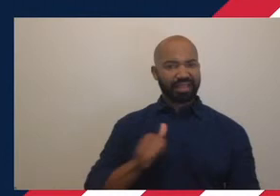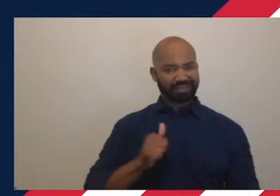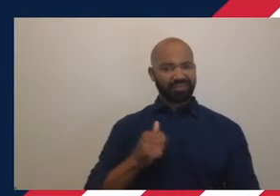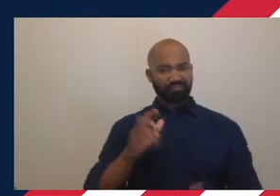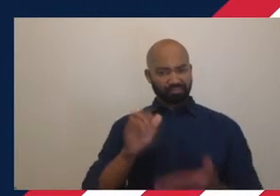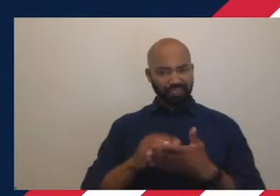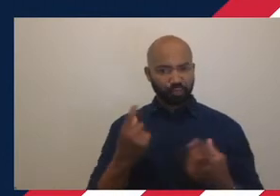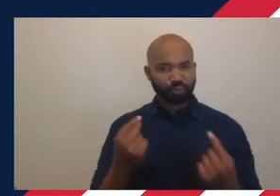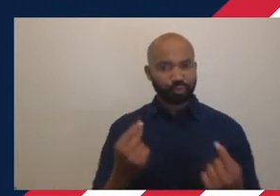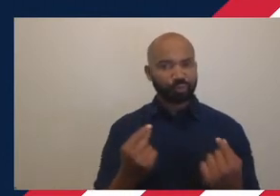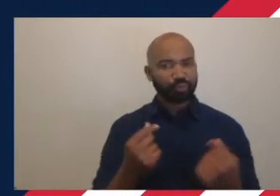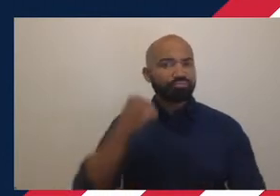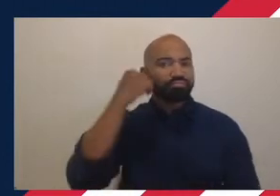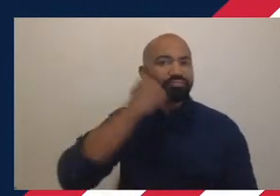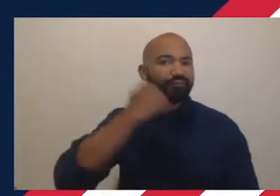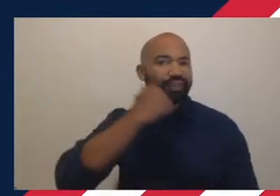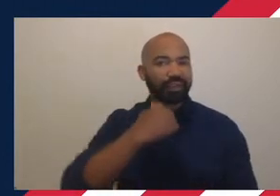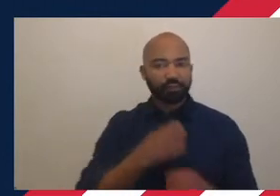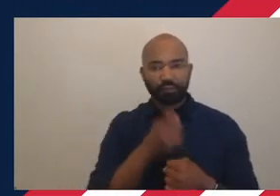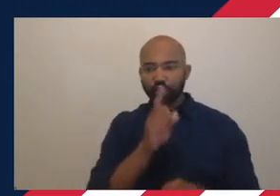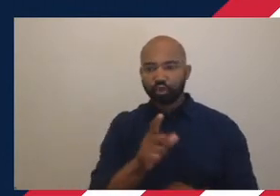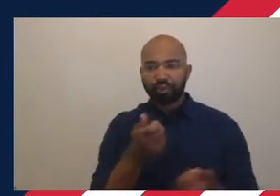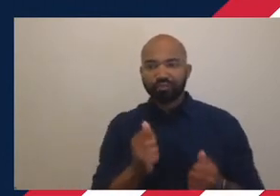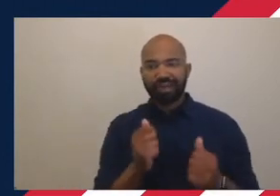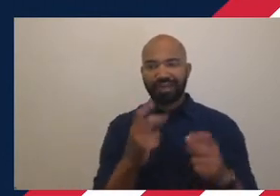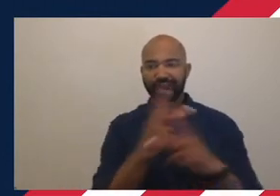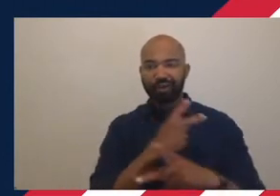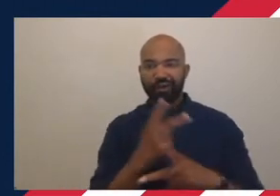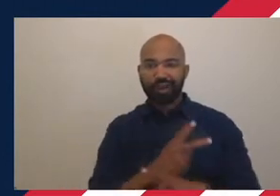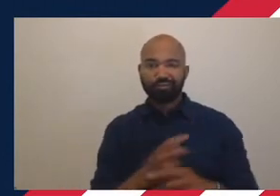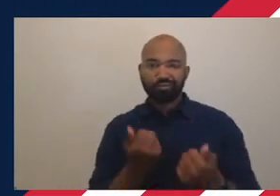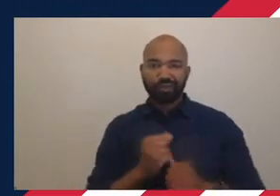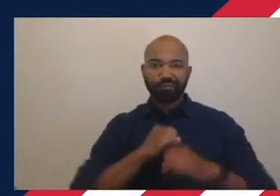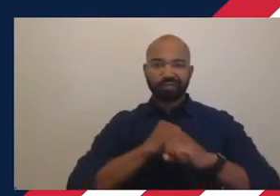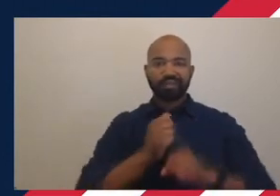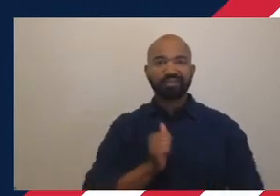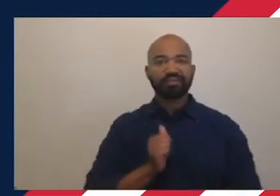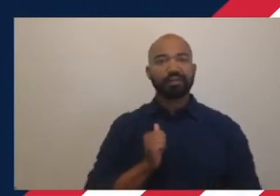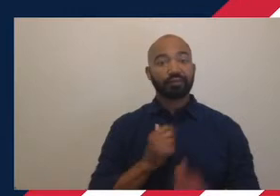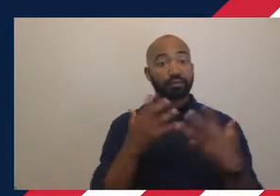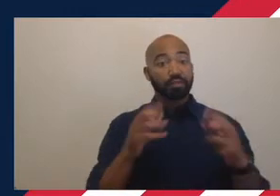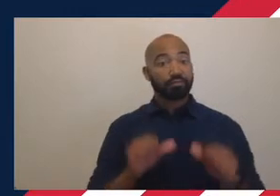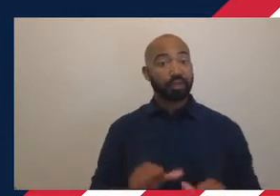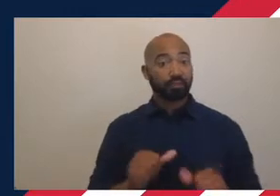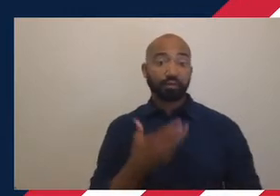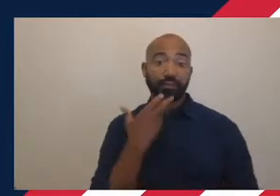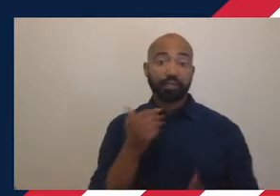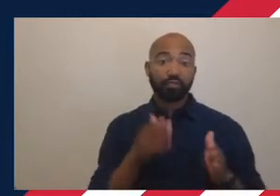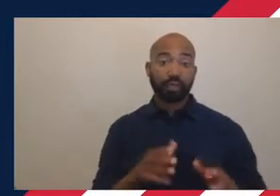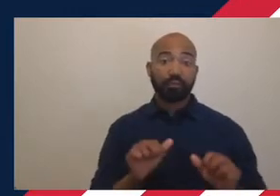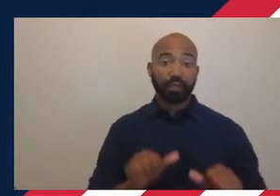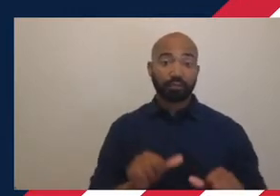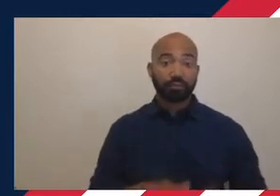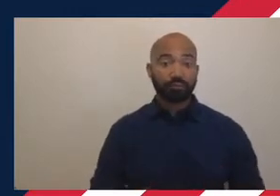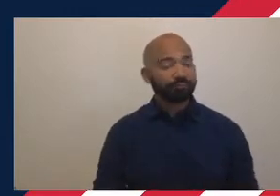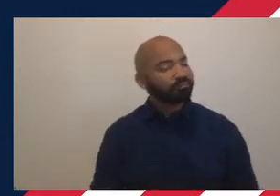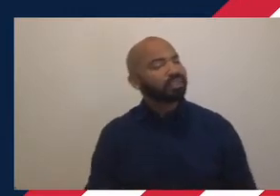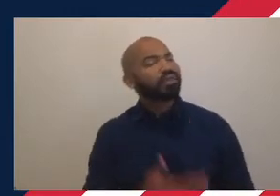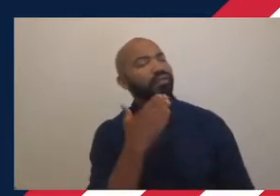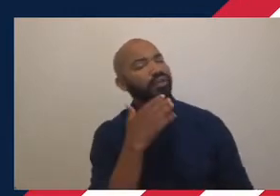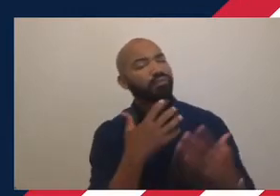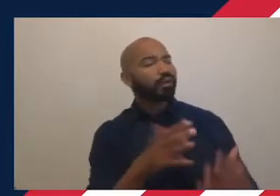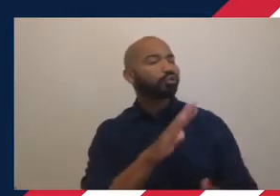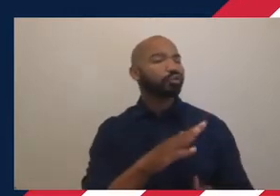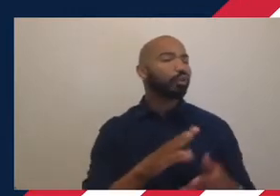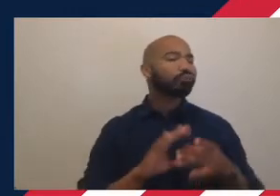just daily, to try to figure this out to protect us the best way that we can. Thank you very much. Your testimony is so valuable and important.